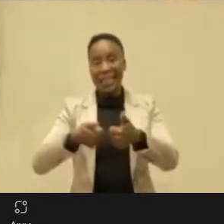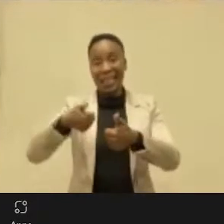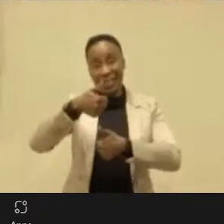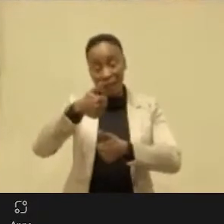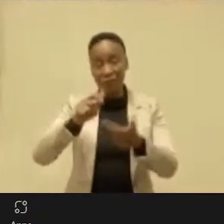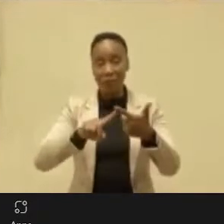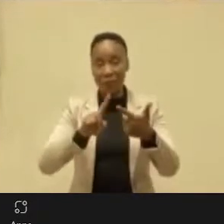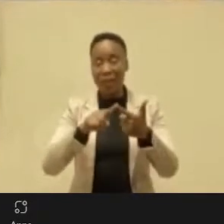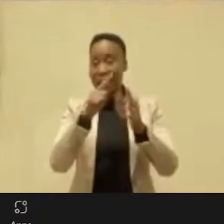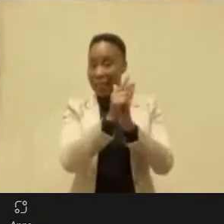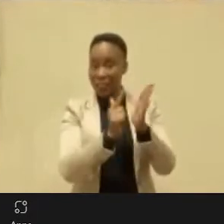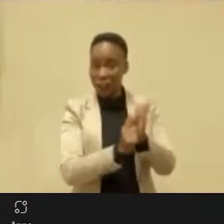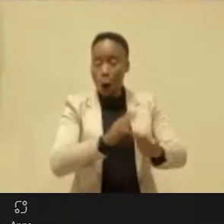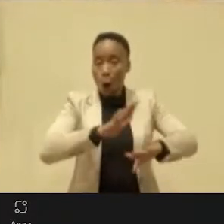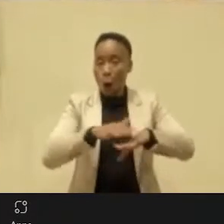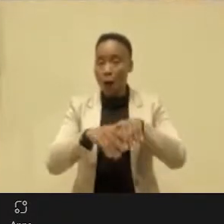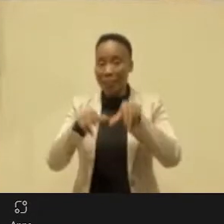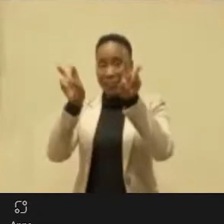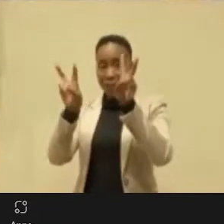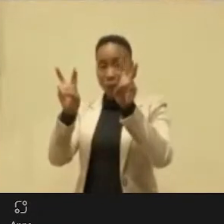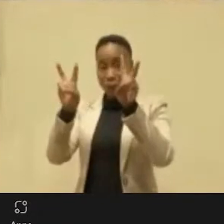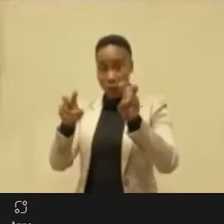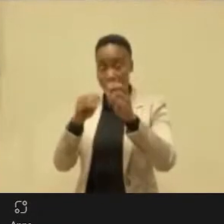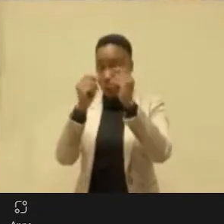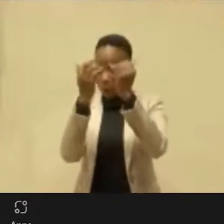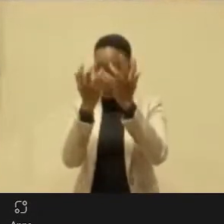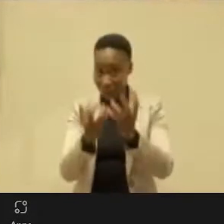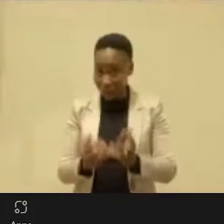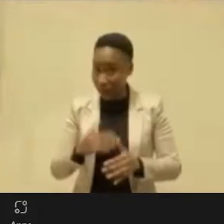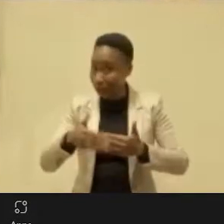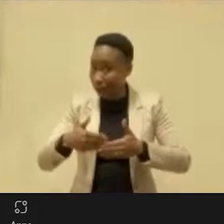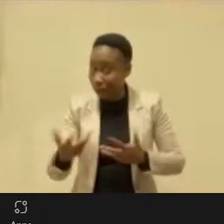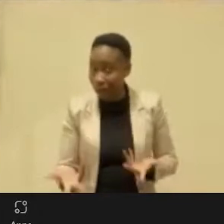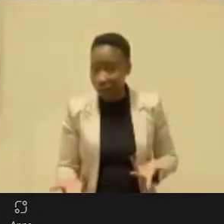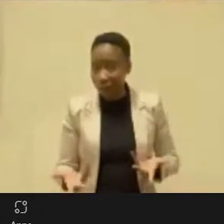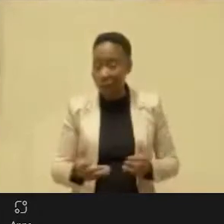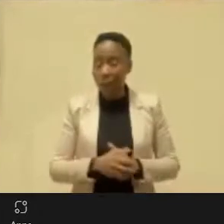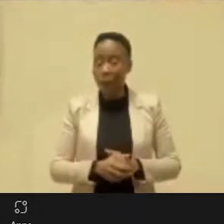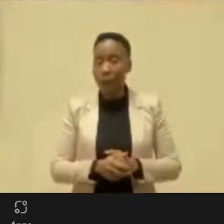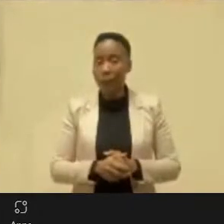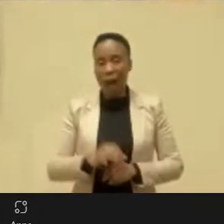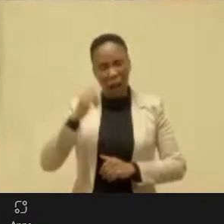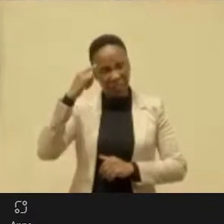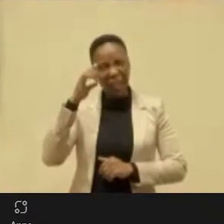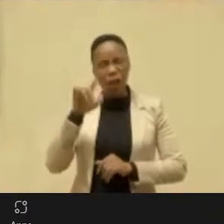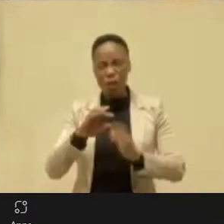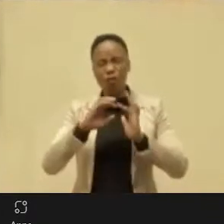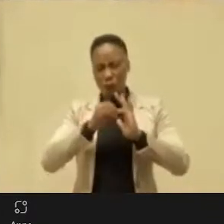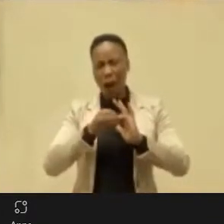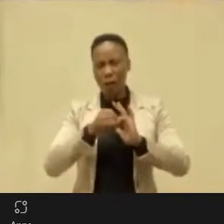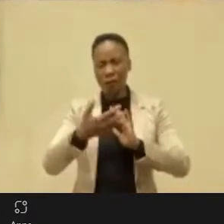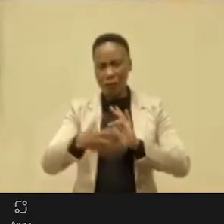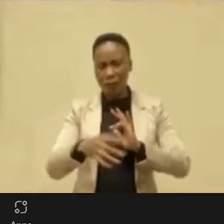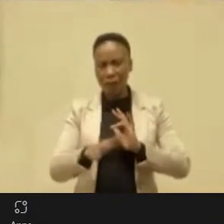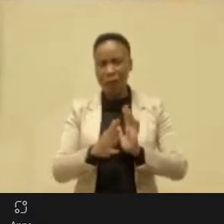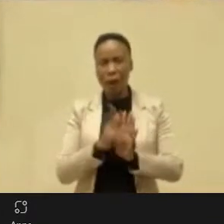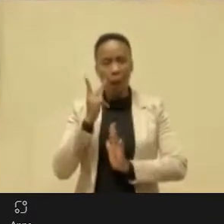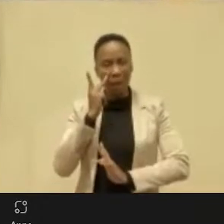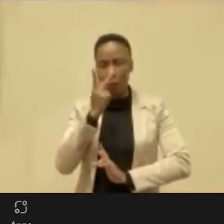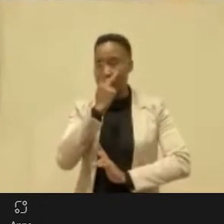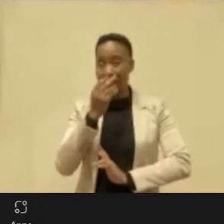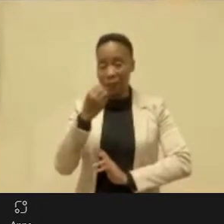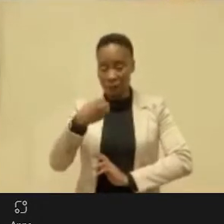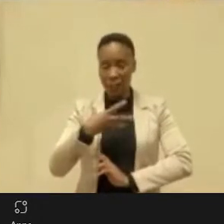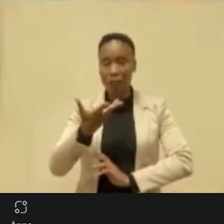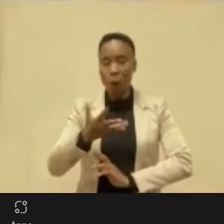legislature on issues of of budget and so on and i think he tried to give us a perspective on the